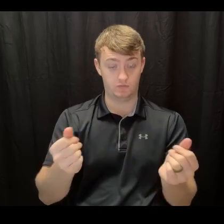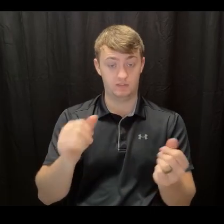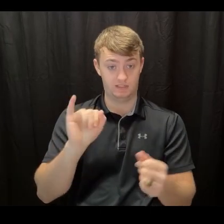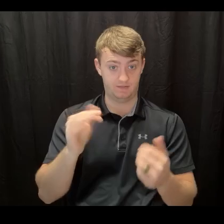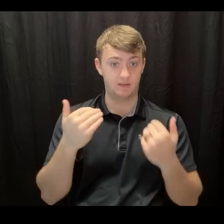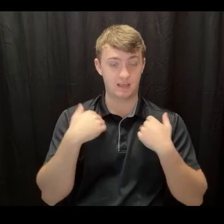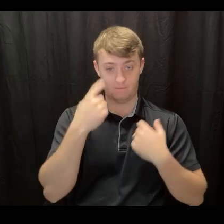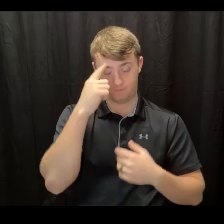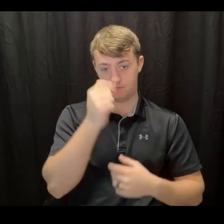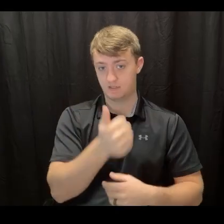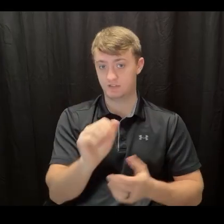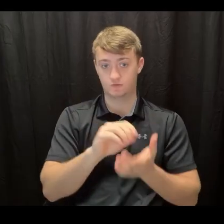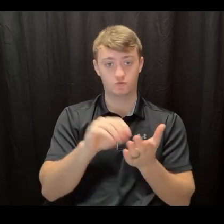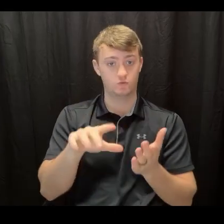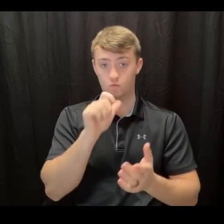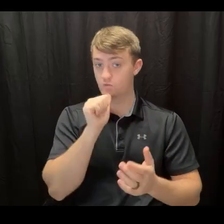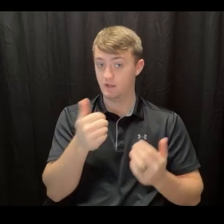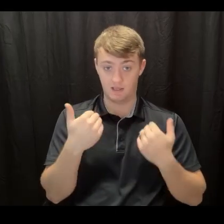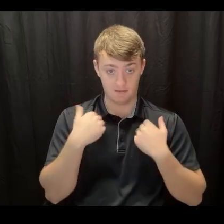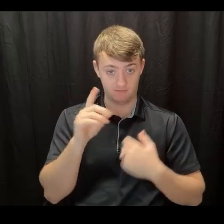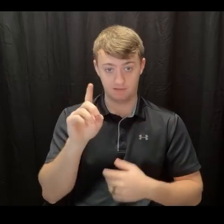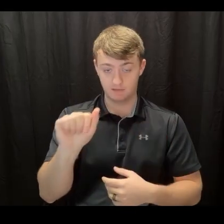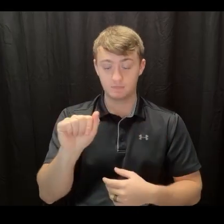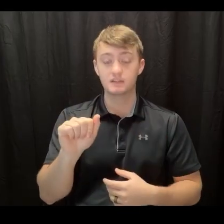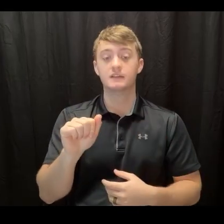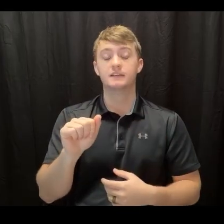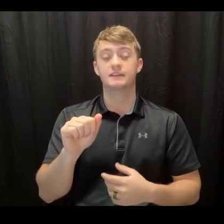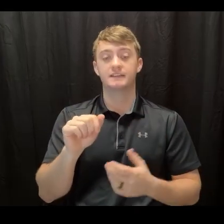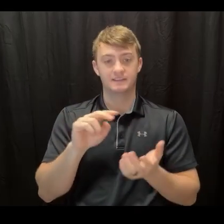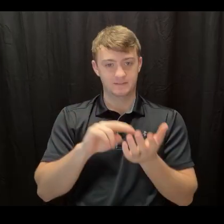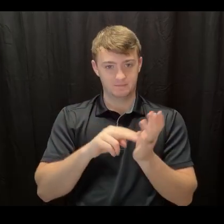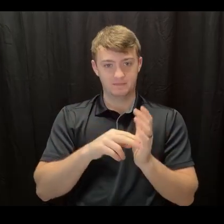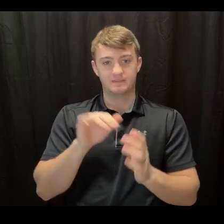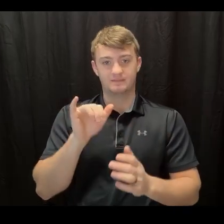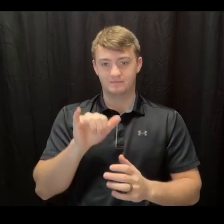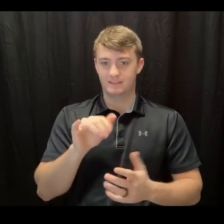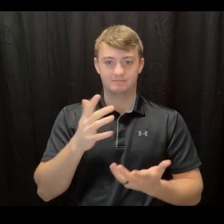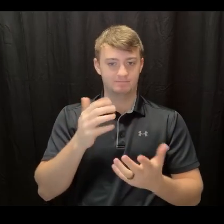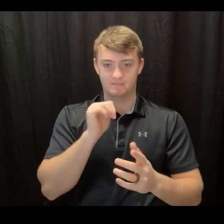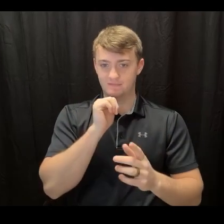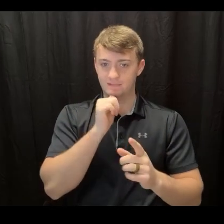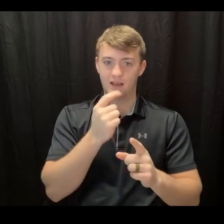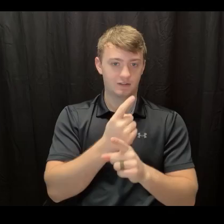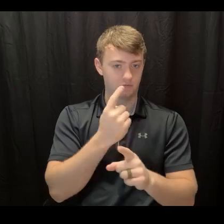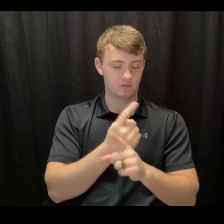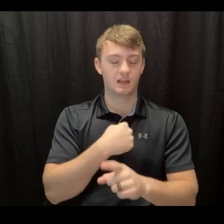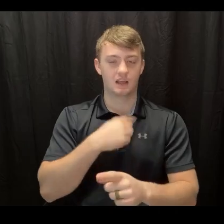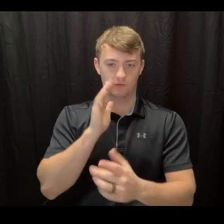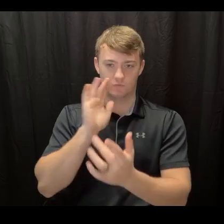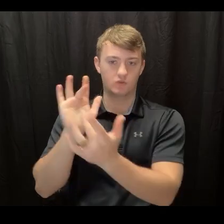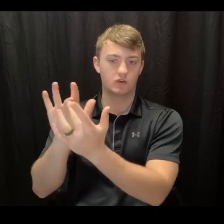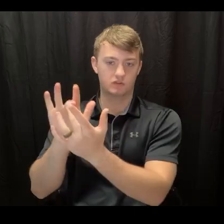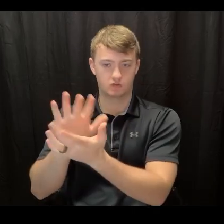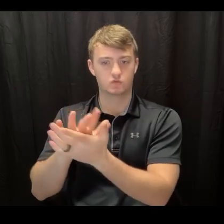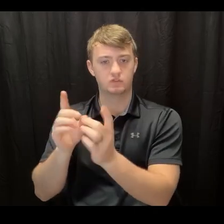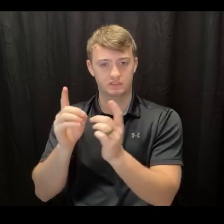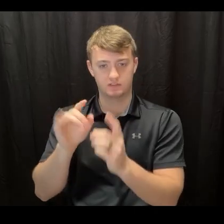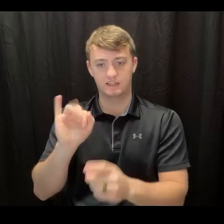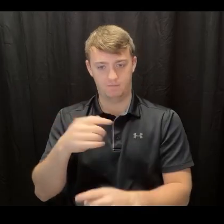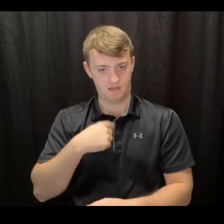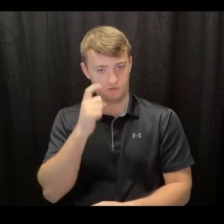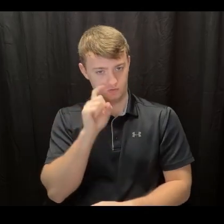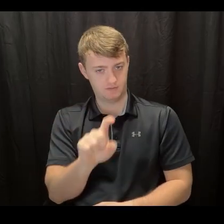IAES resolution for any student who doesn't have a disability, that is inaccurate, and I will be contacting the